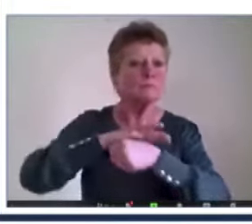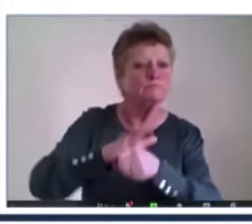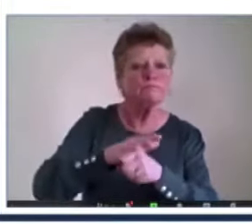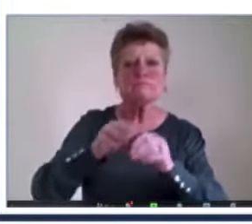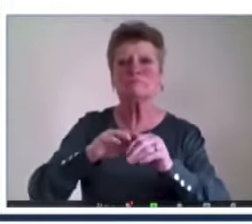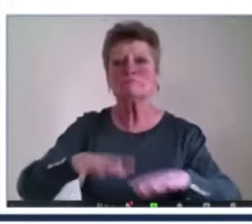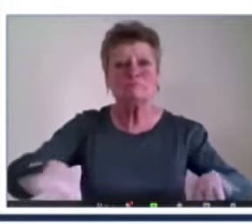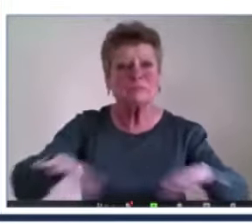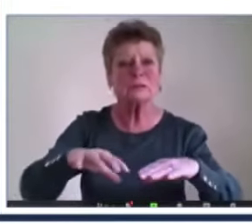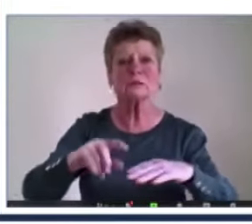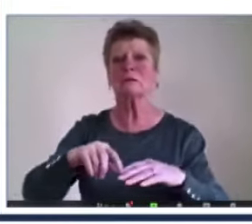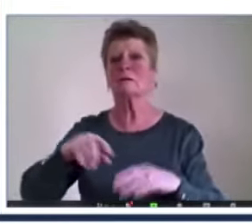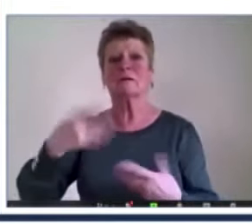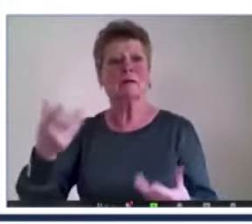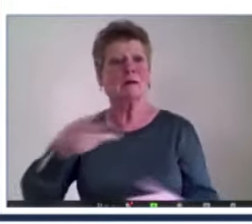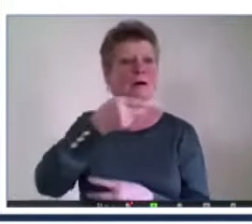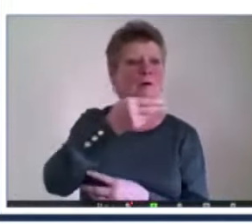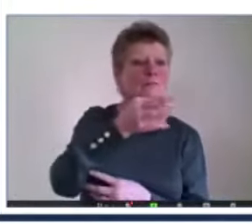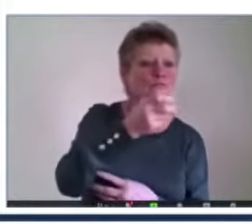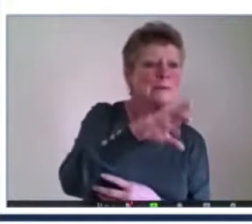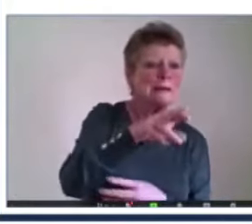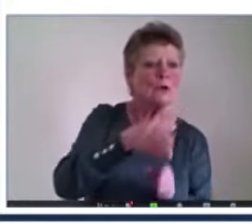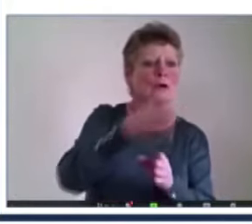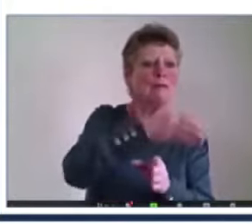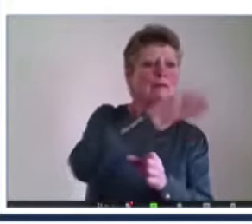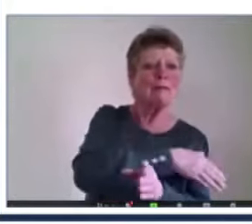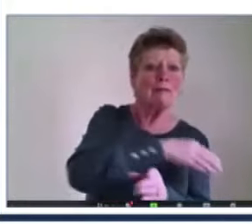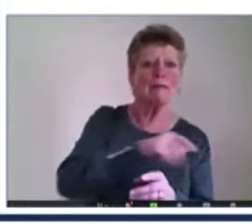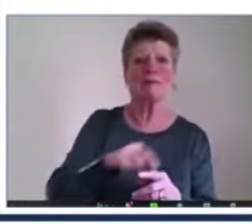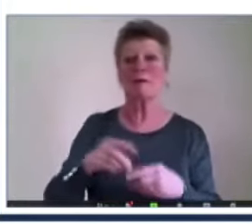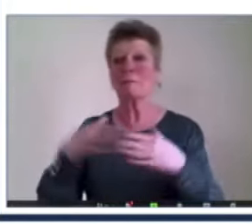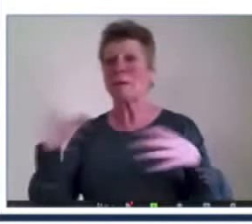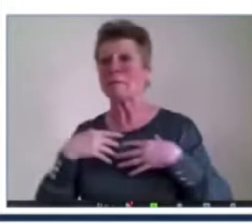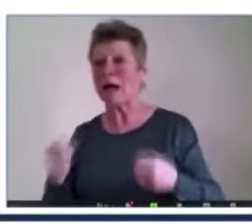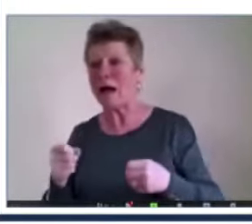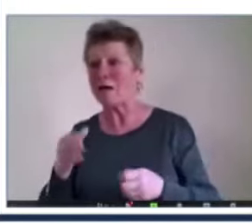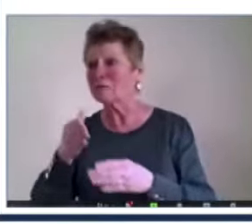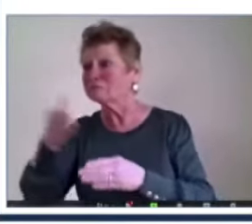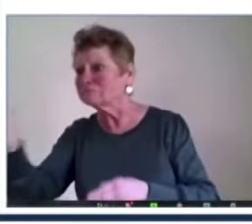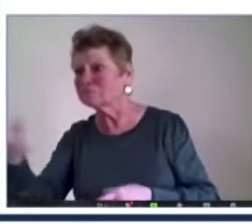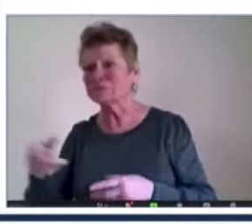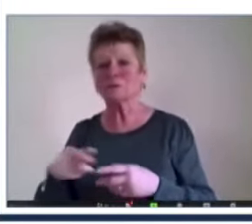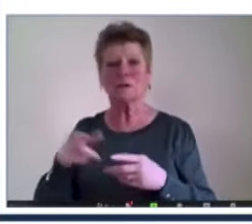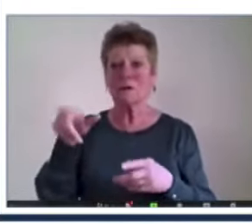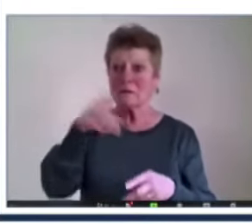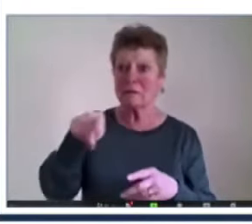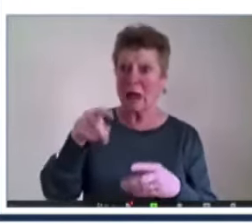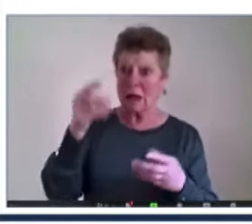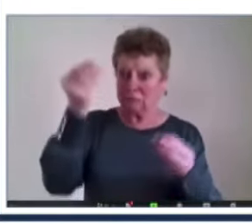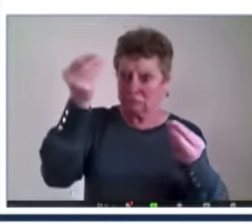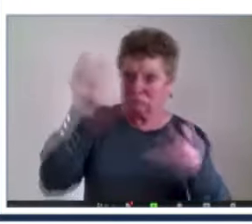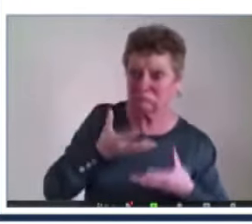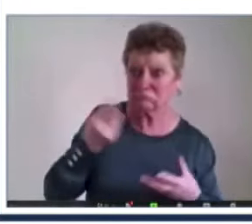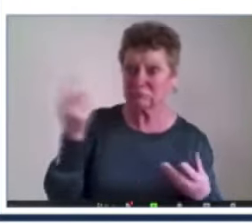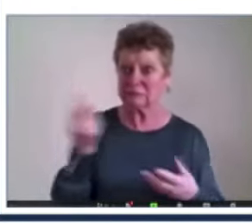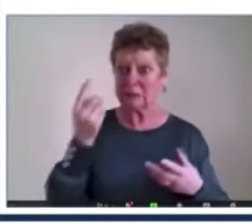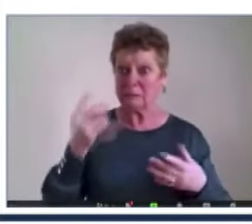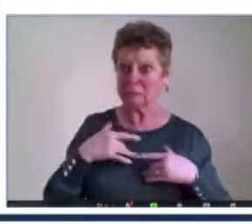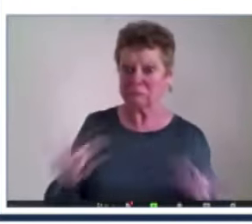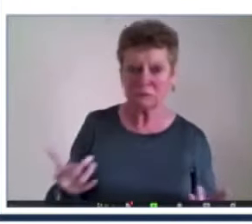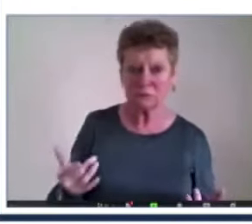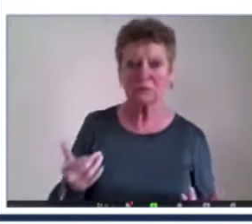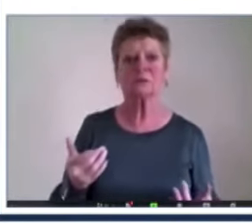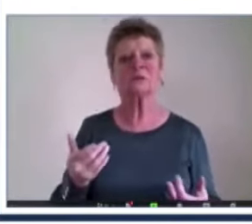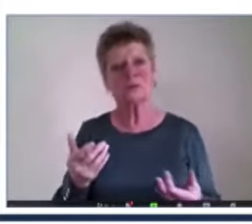but premiers before me and public health before me have listened to respected community leaders when they speak up. And this week, 8